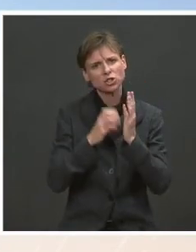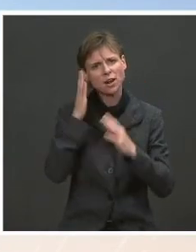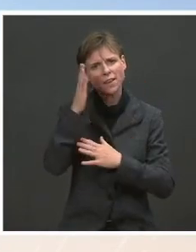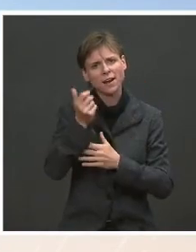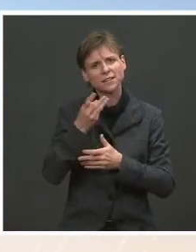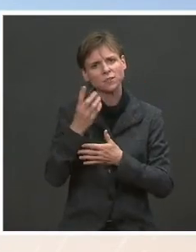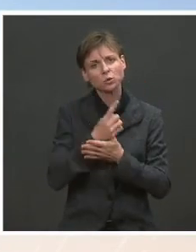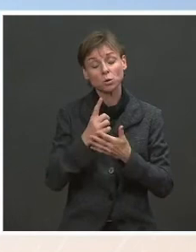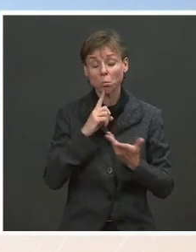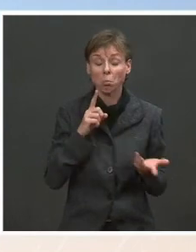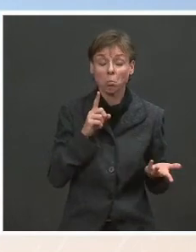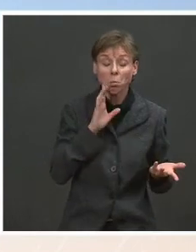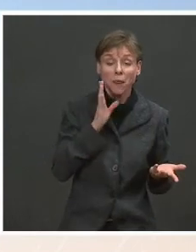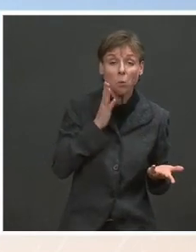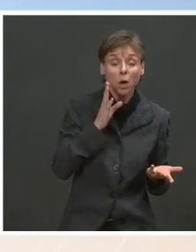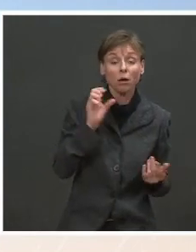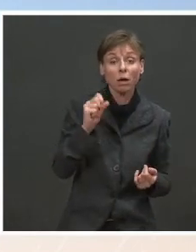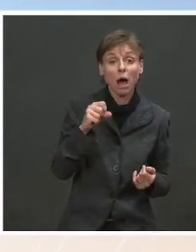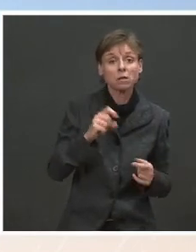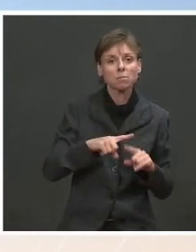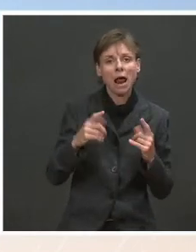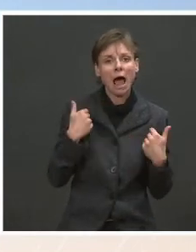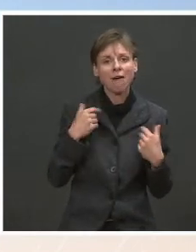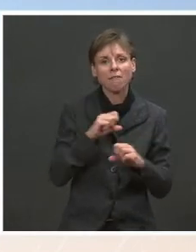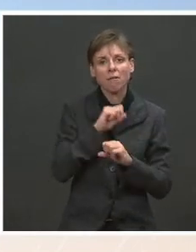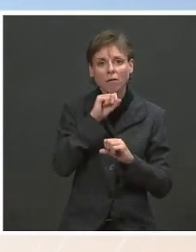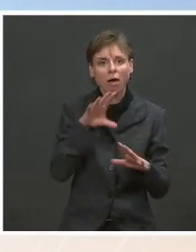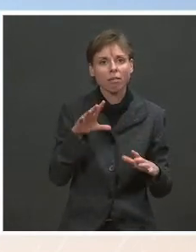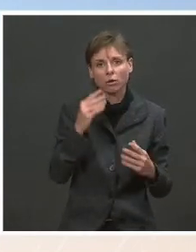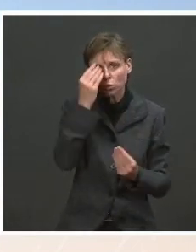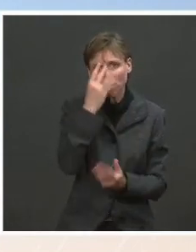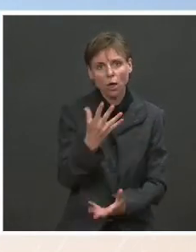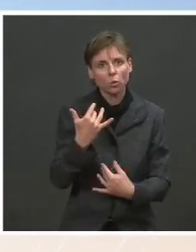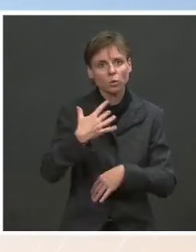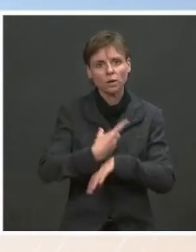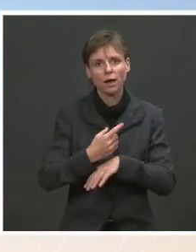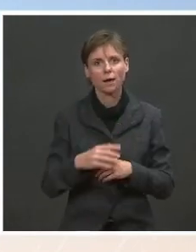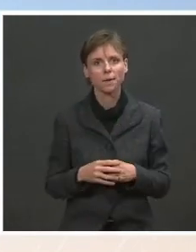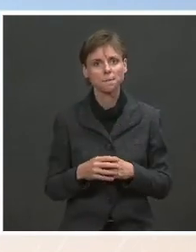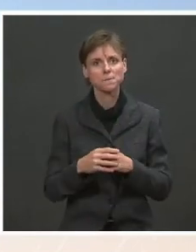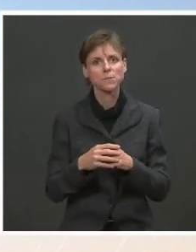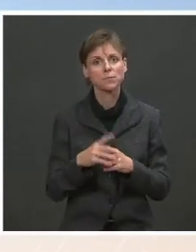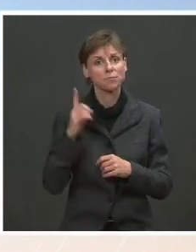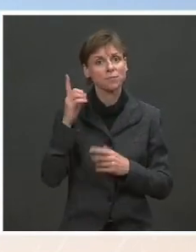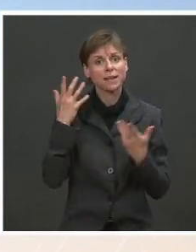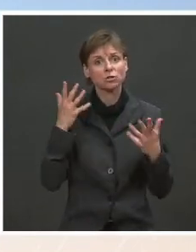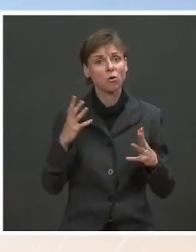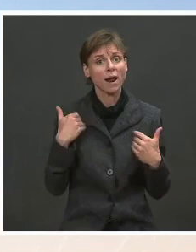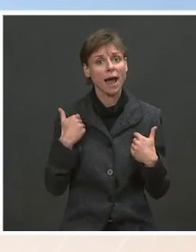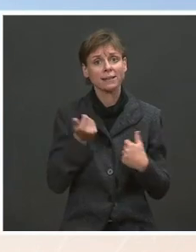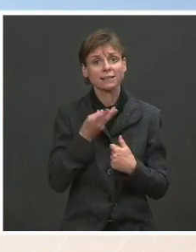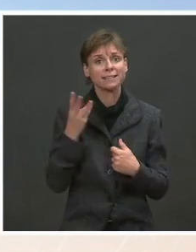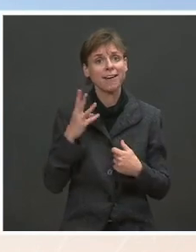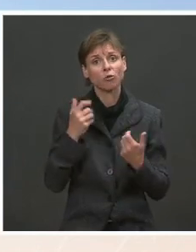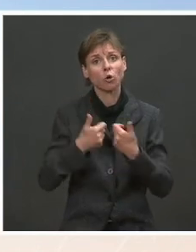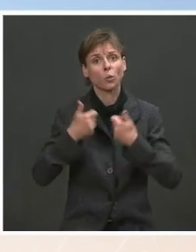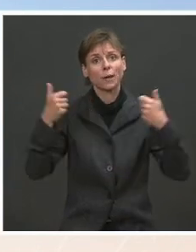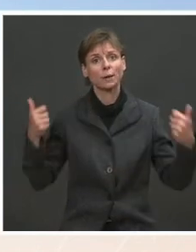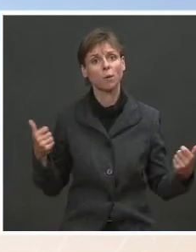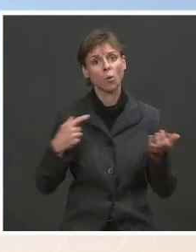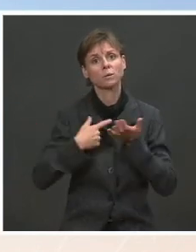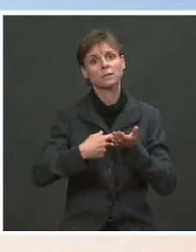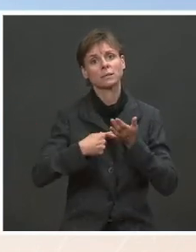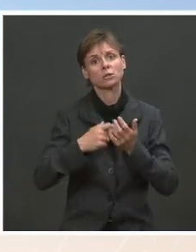have any to preview for you today, but engaging, he's had a number already of remote engagements with